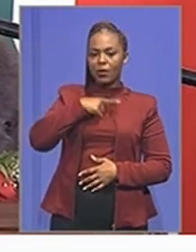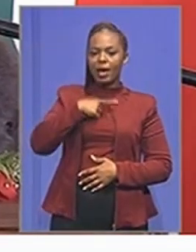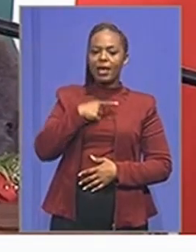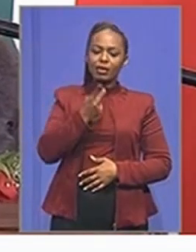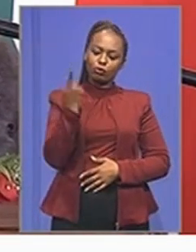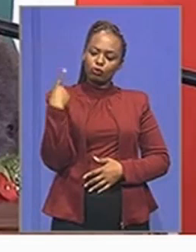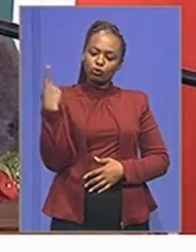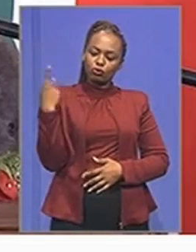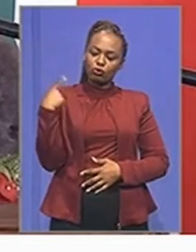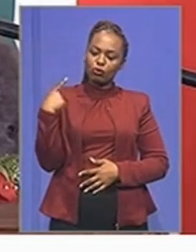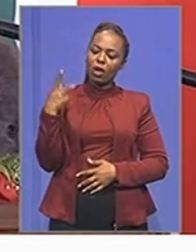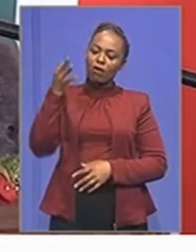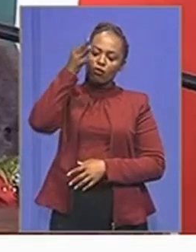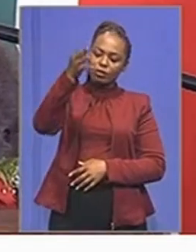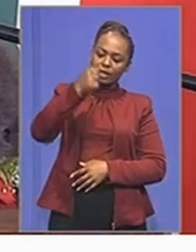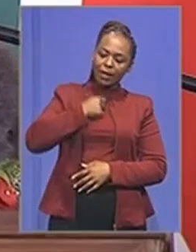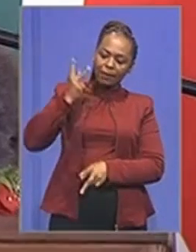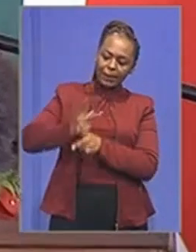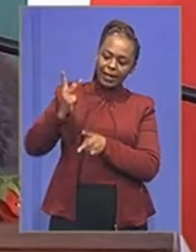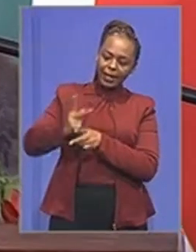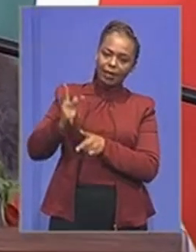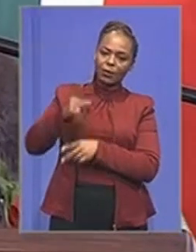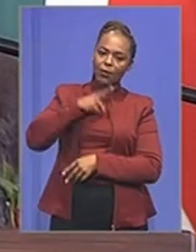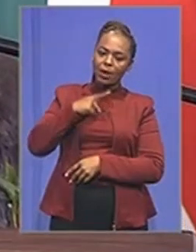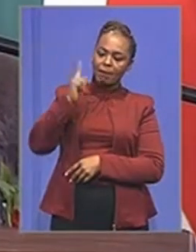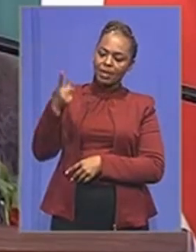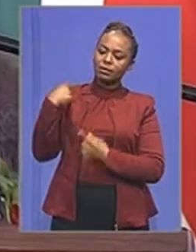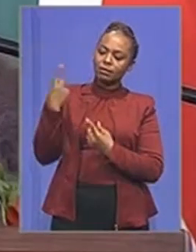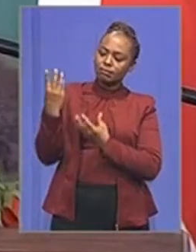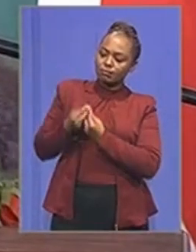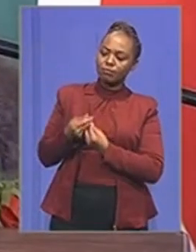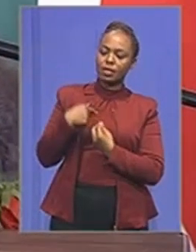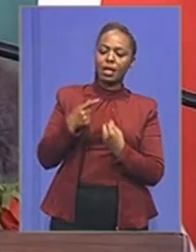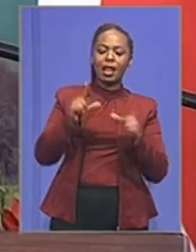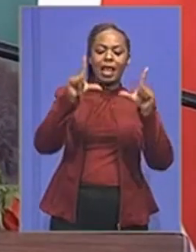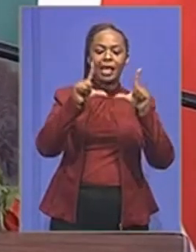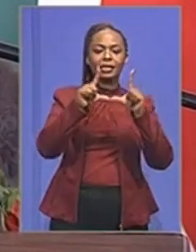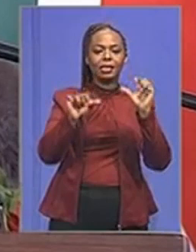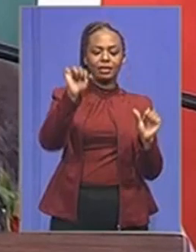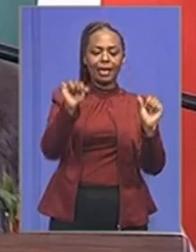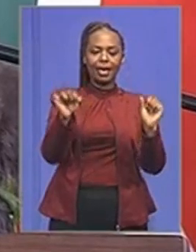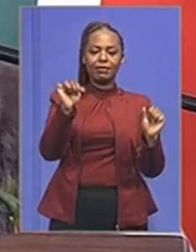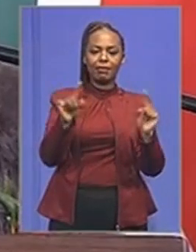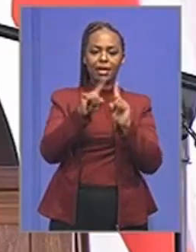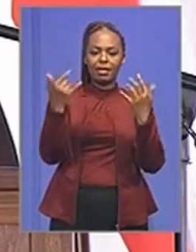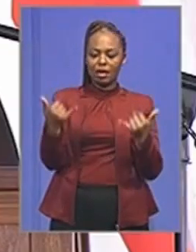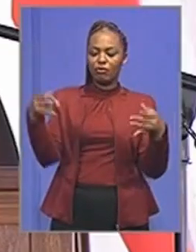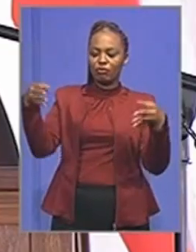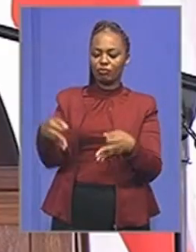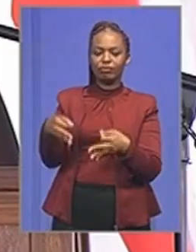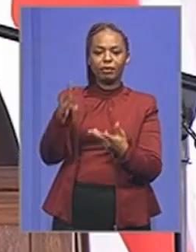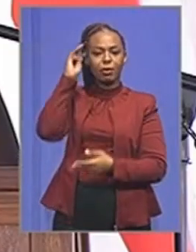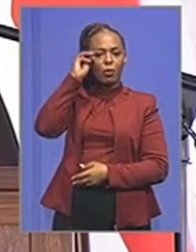I mean, right now, he was supposed to be taking me to go get my driver's license, but instead we're attending his memorial.